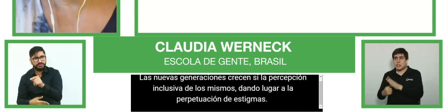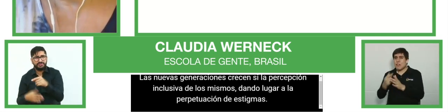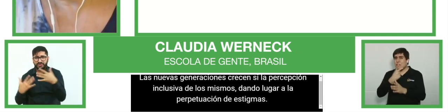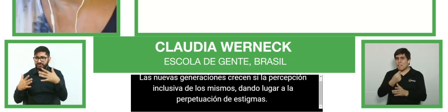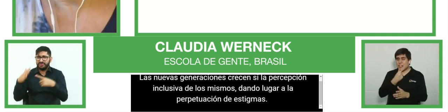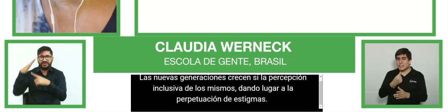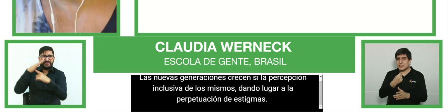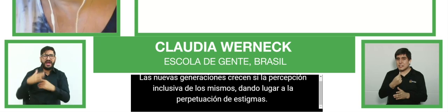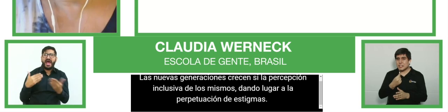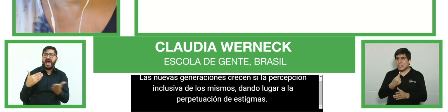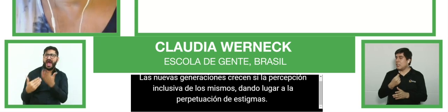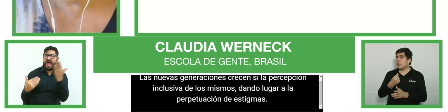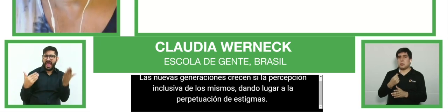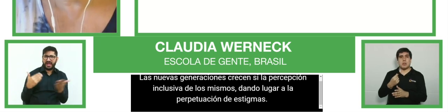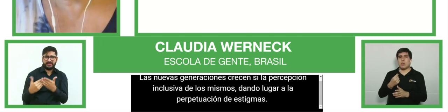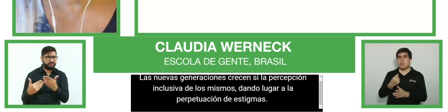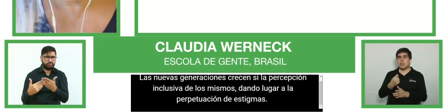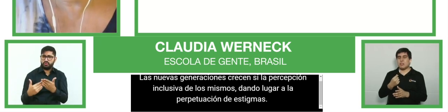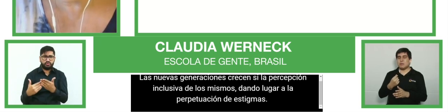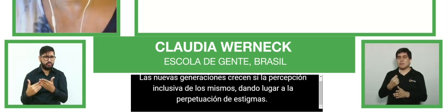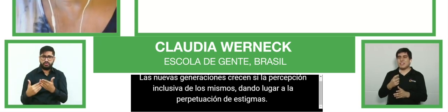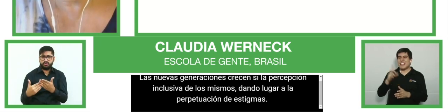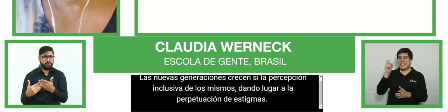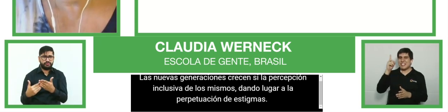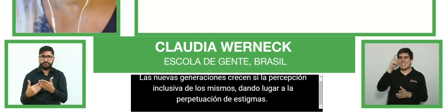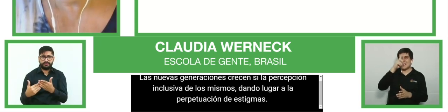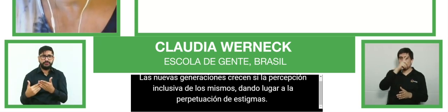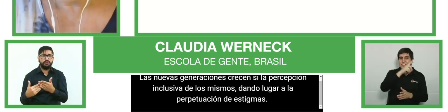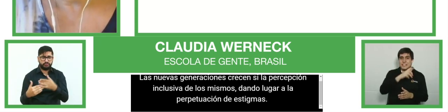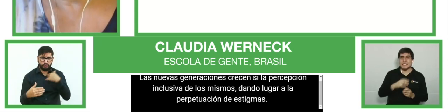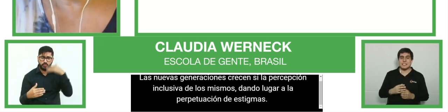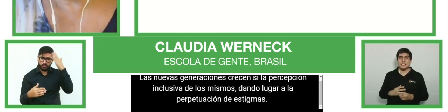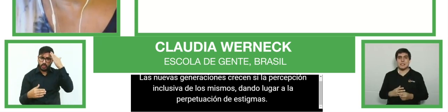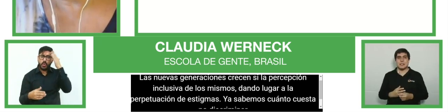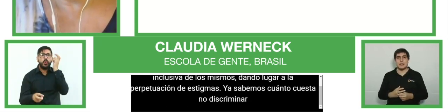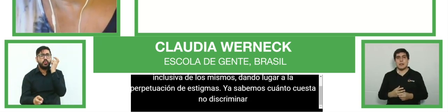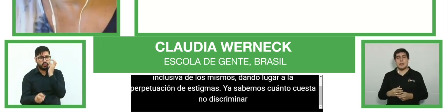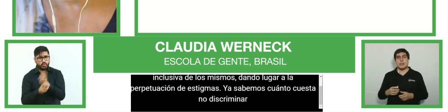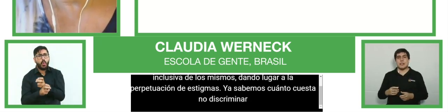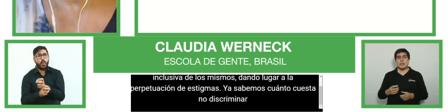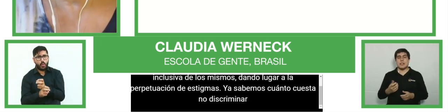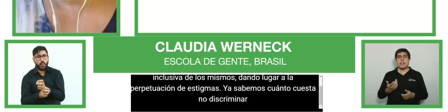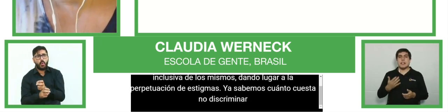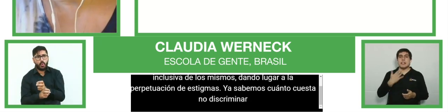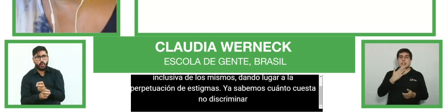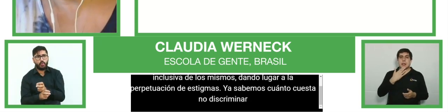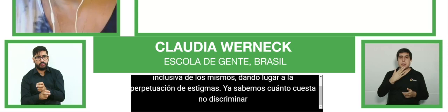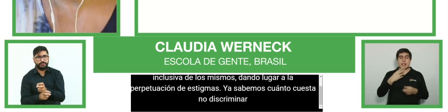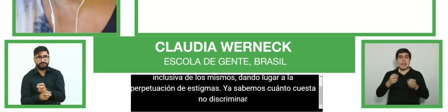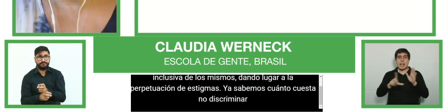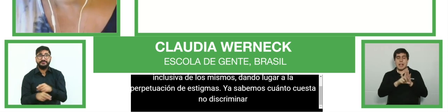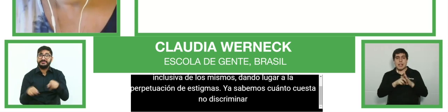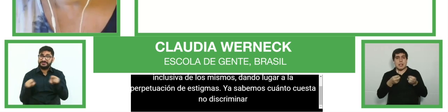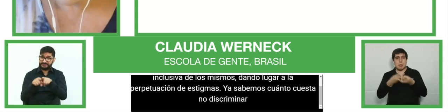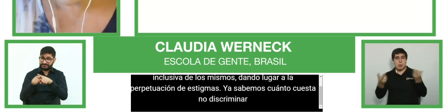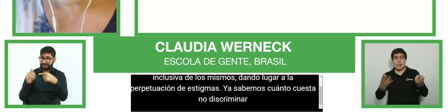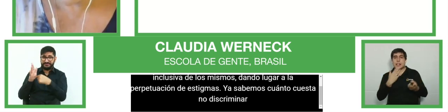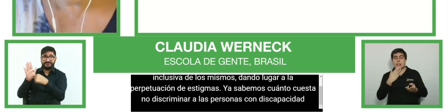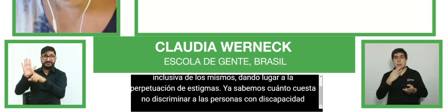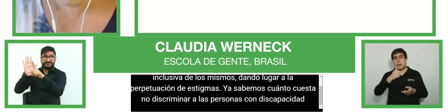discriminate. It is urgent to expand this criteria that form and